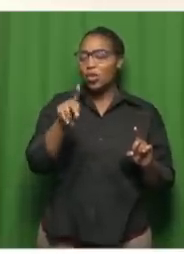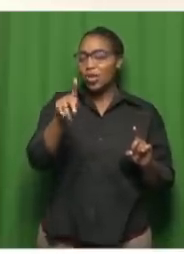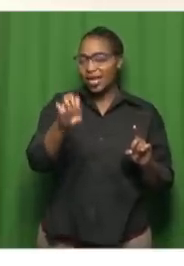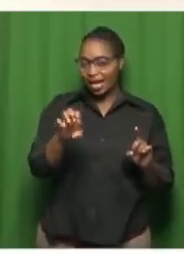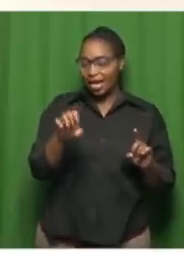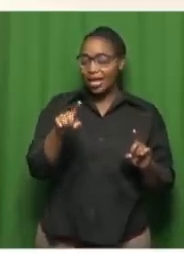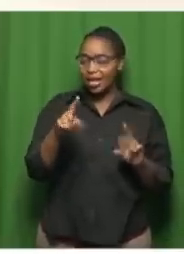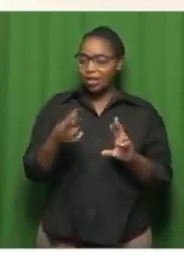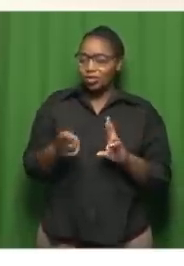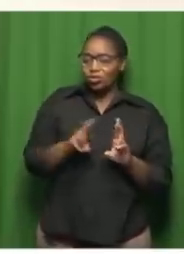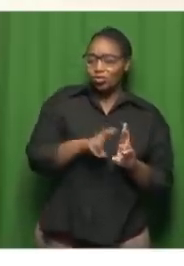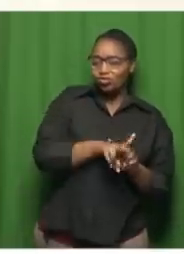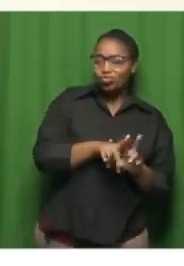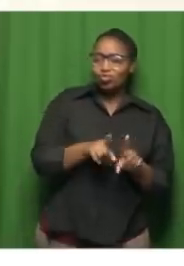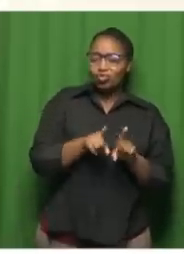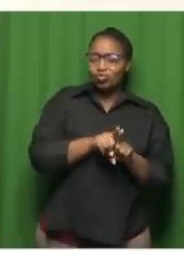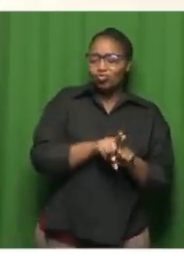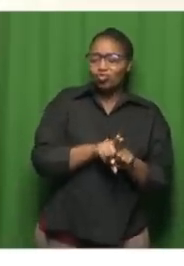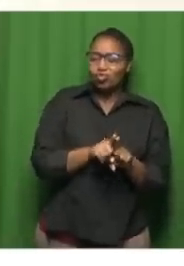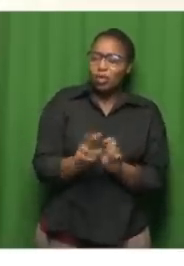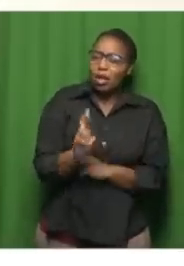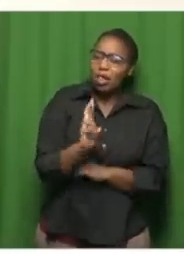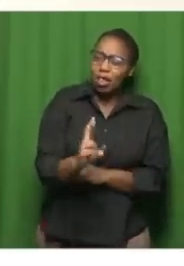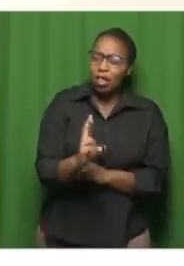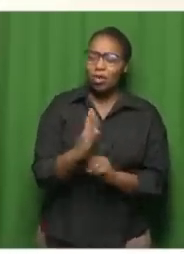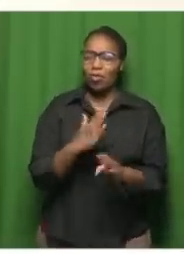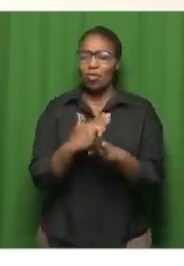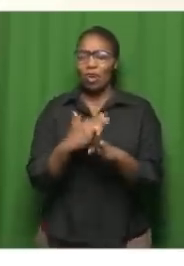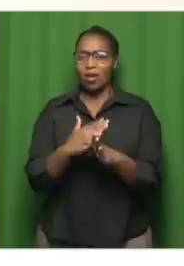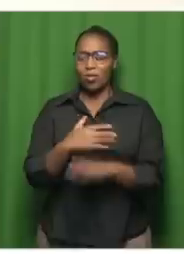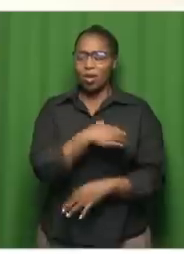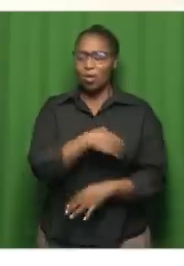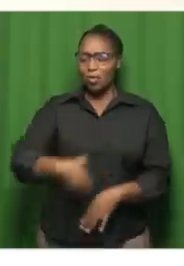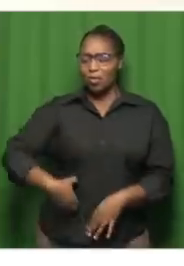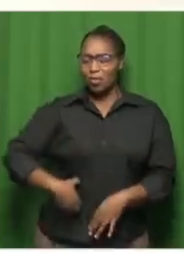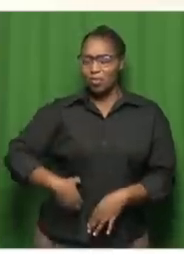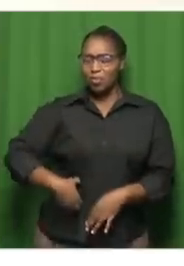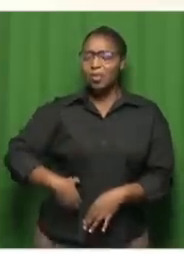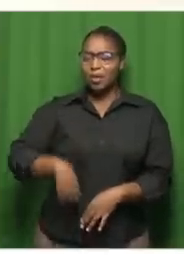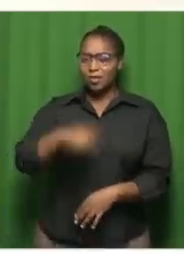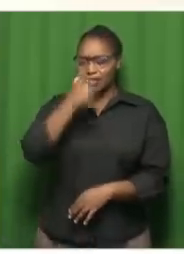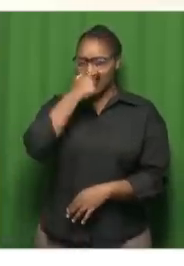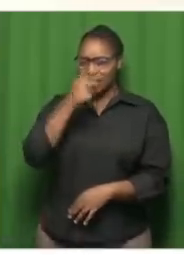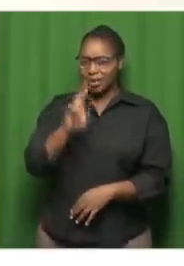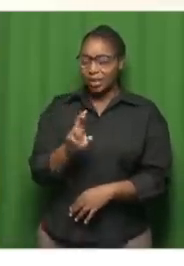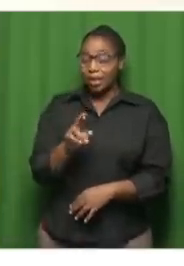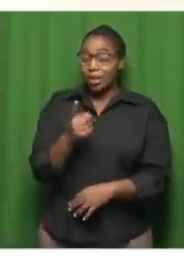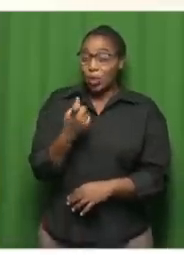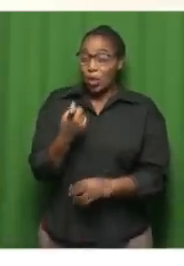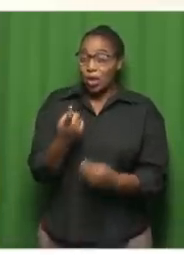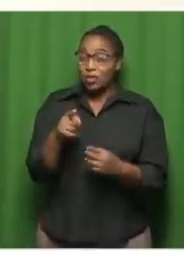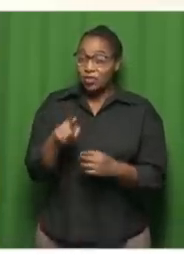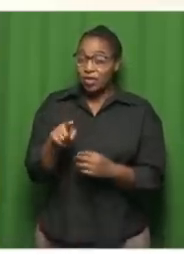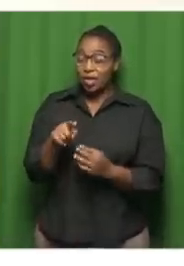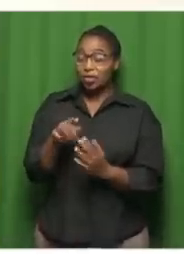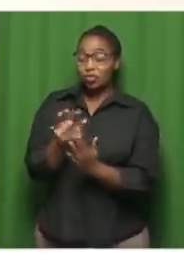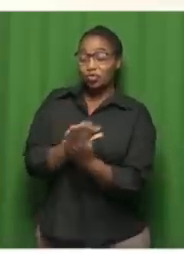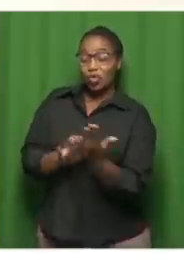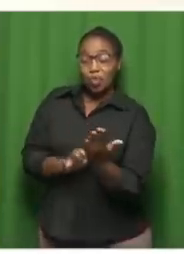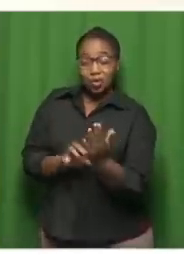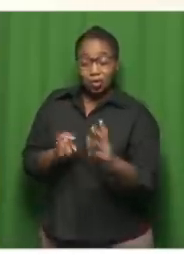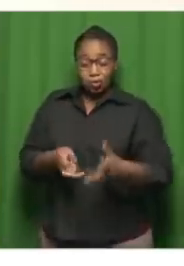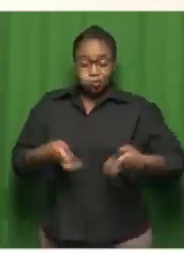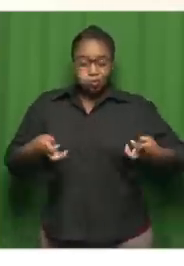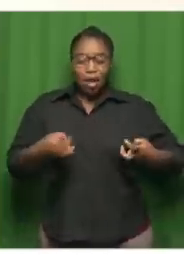the president. And I mean, just one of the allegations dropped in this particular article is saying a company